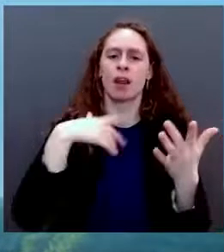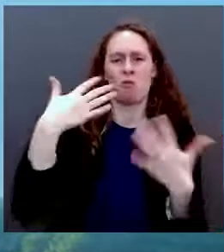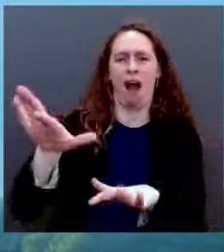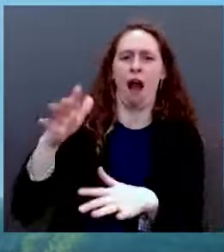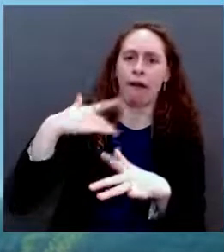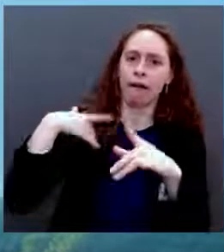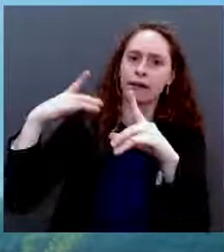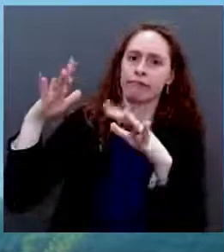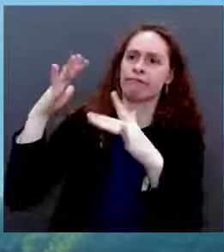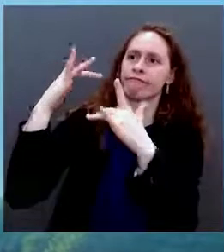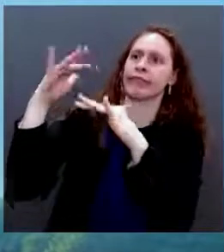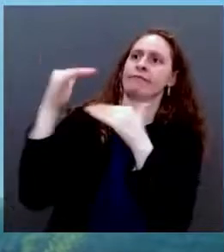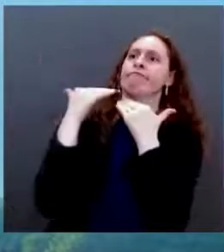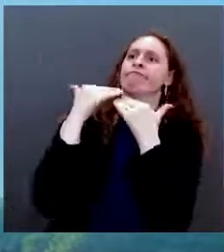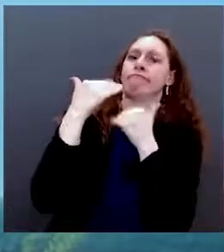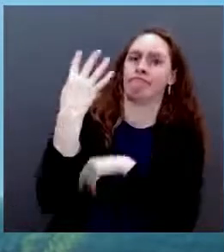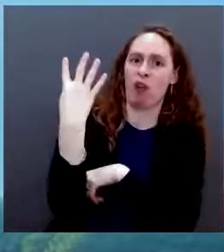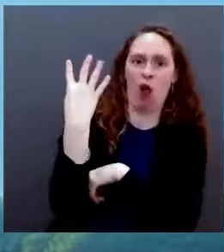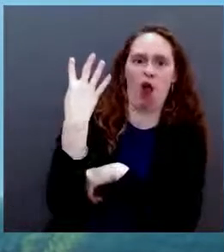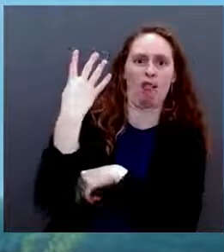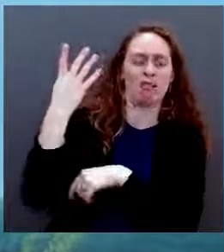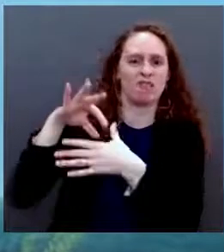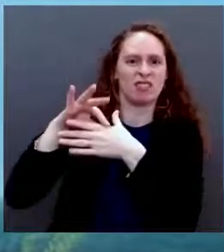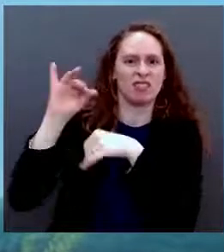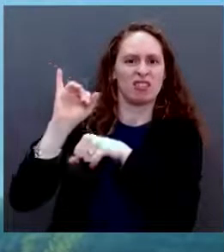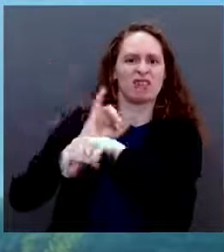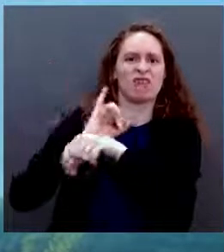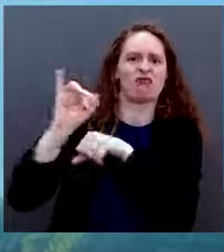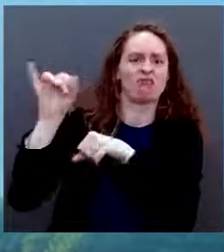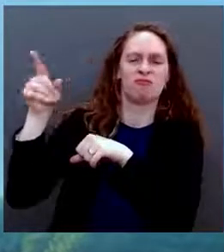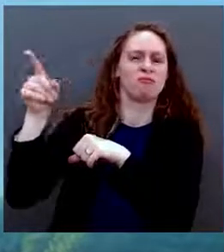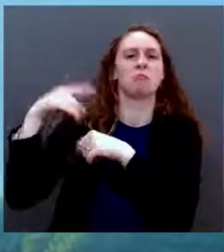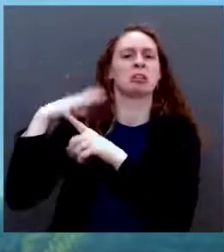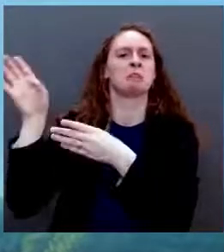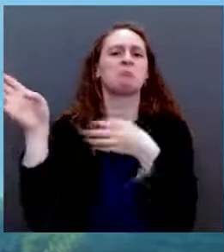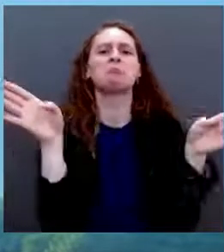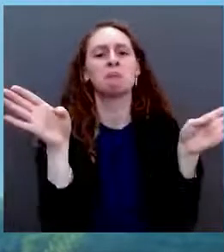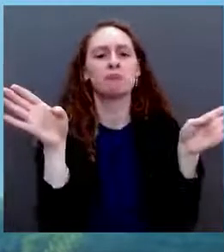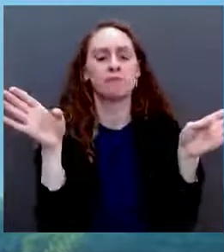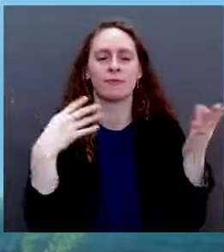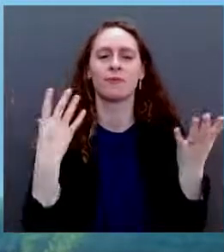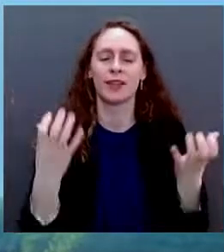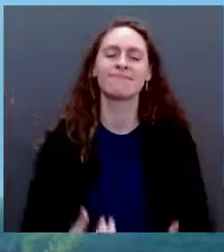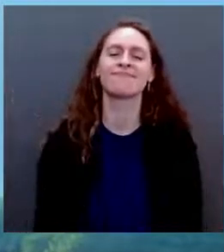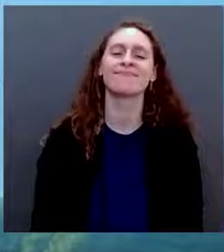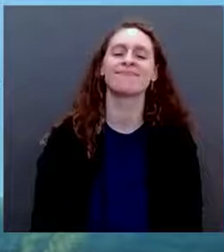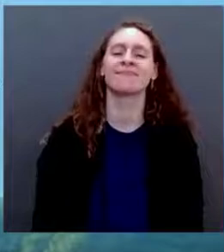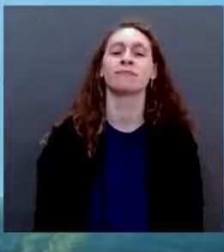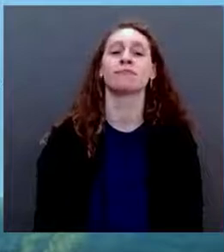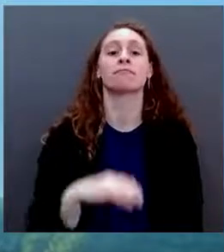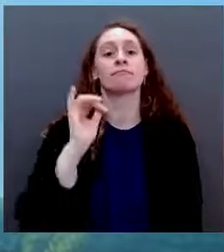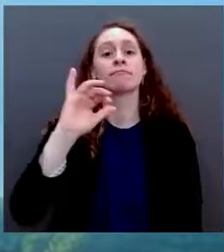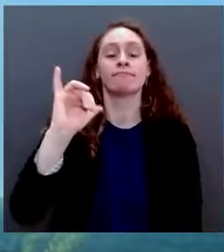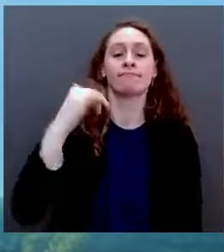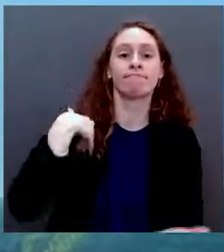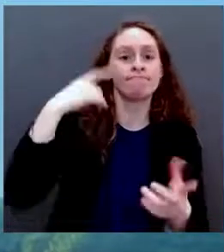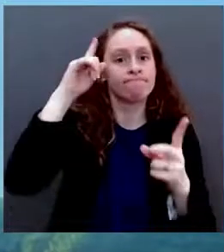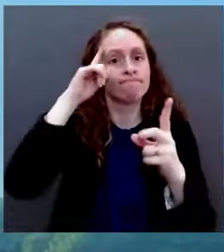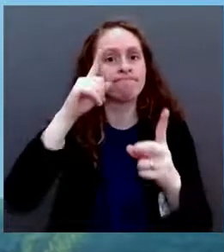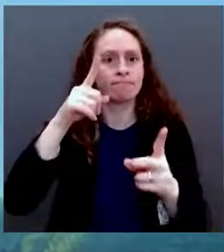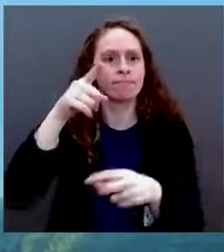of grants will then be made available this summer for products and for projects that are just getting started, that are on the in